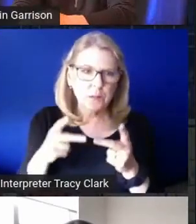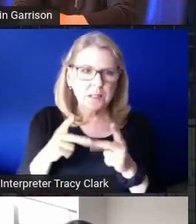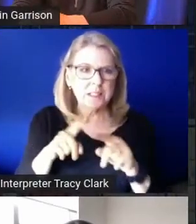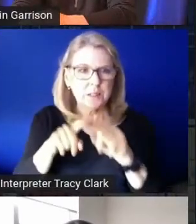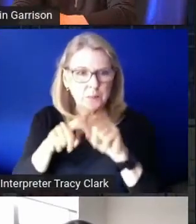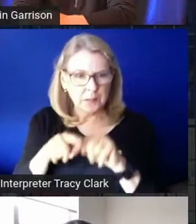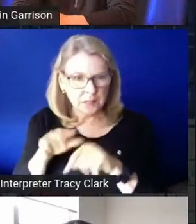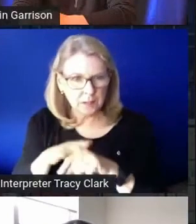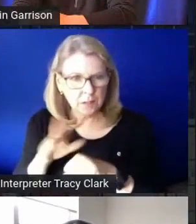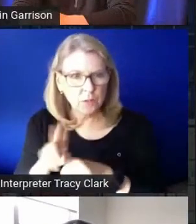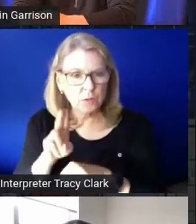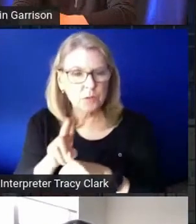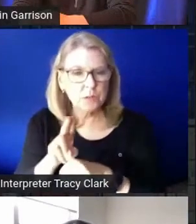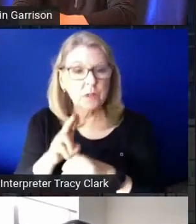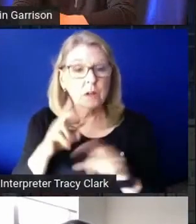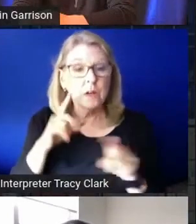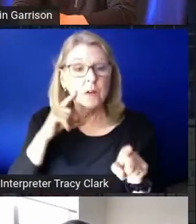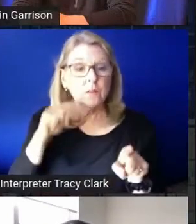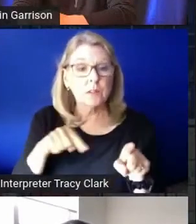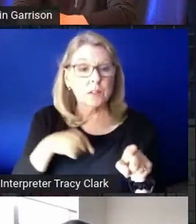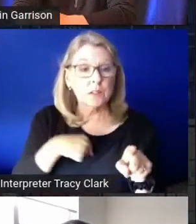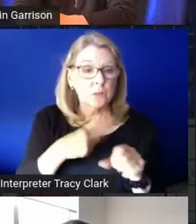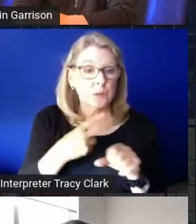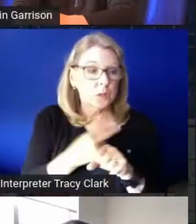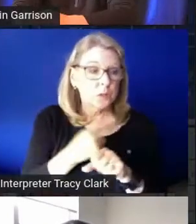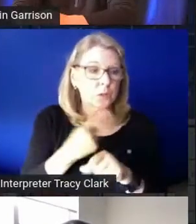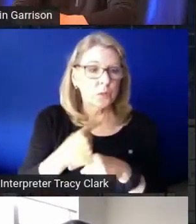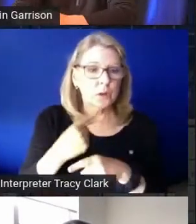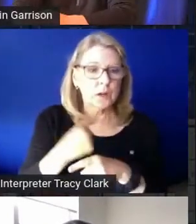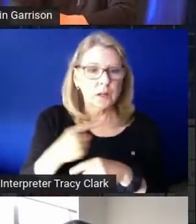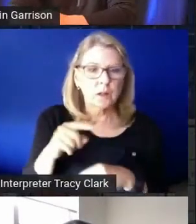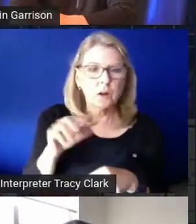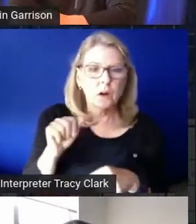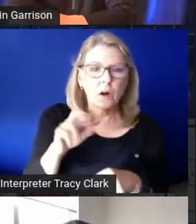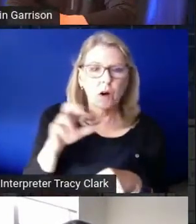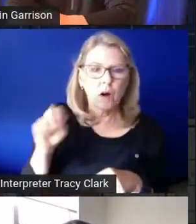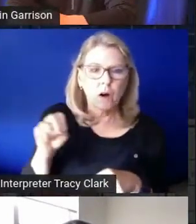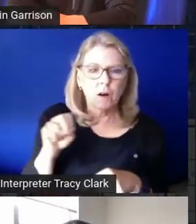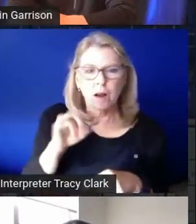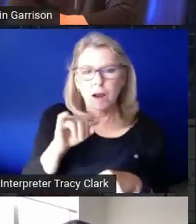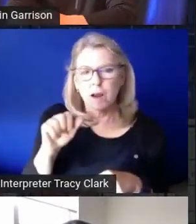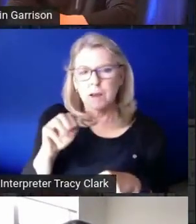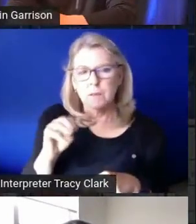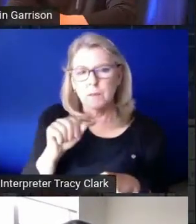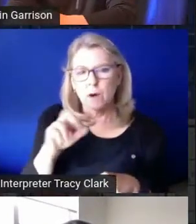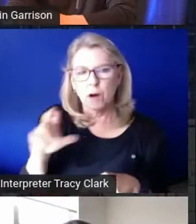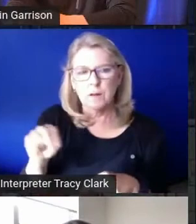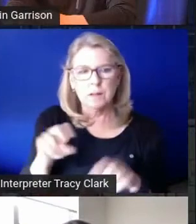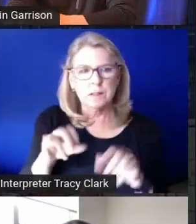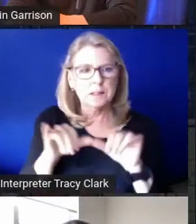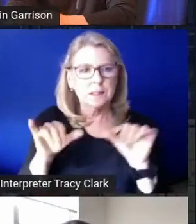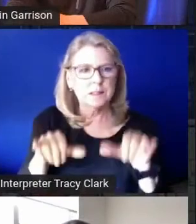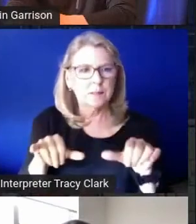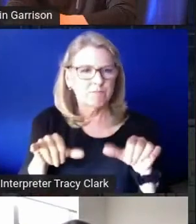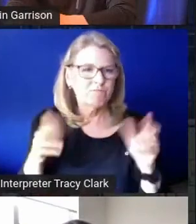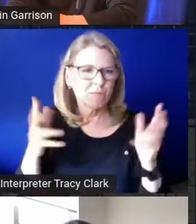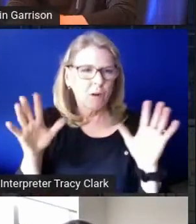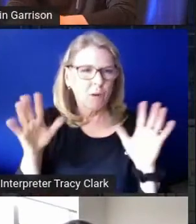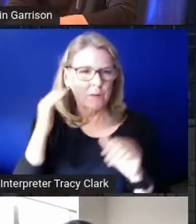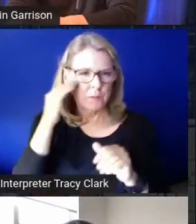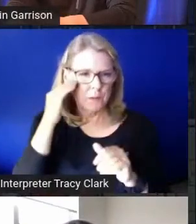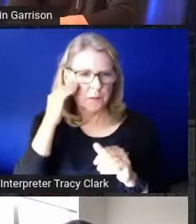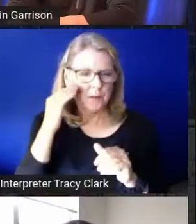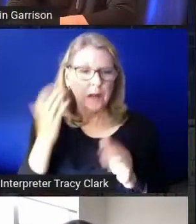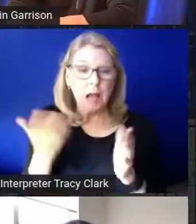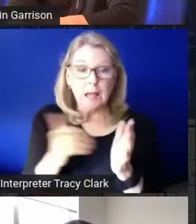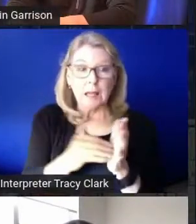For this, we use regular Kubernetes RBAC system, so it should be something that you're already familiar with. Again, make